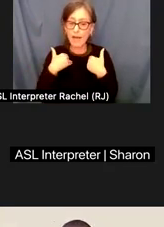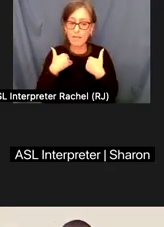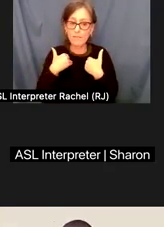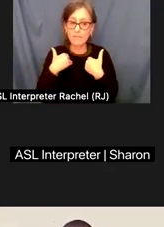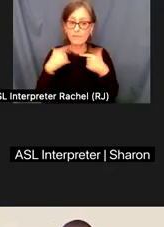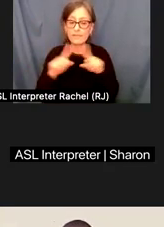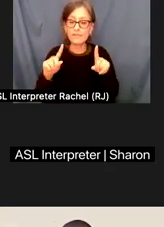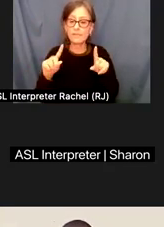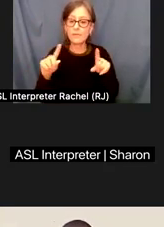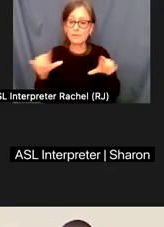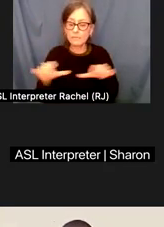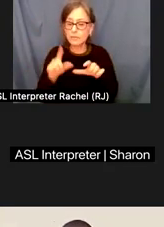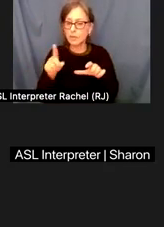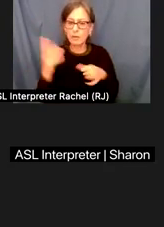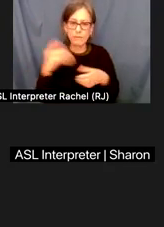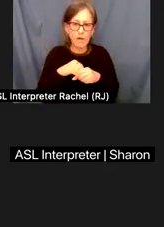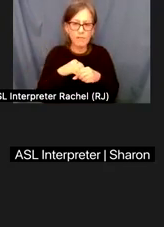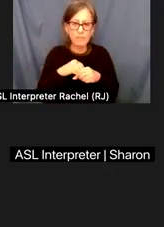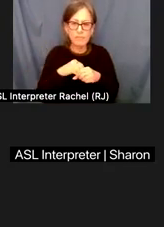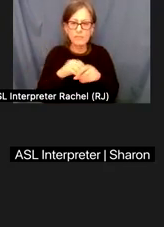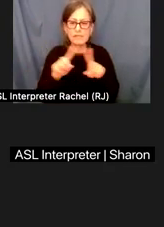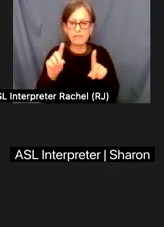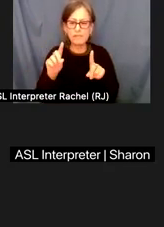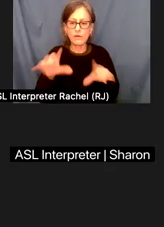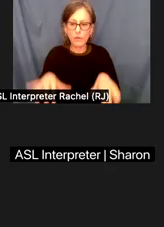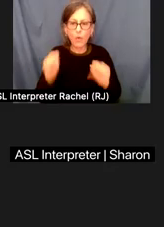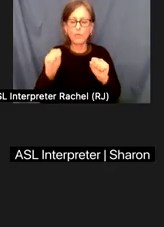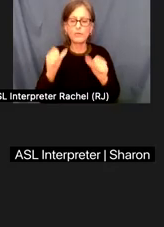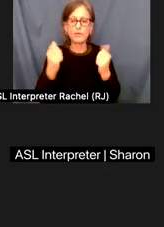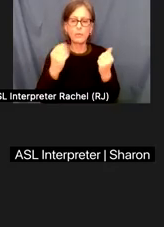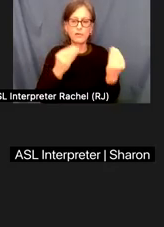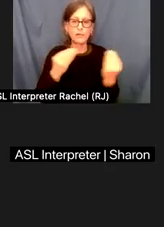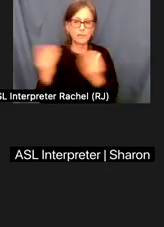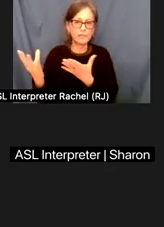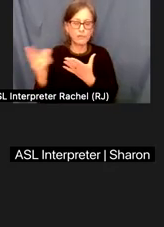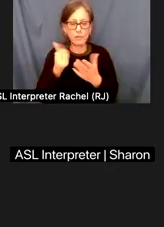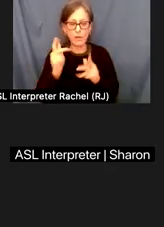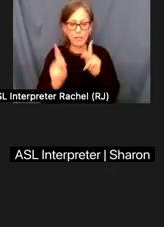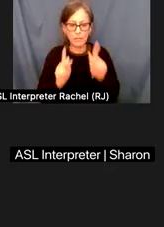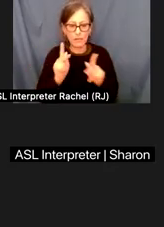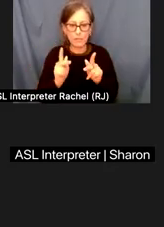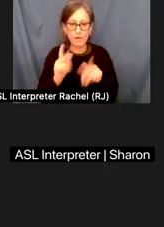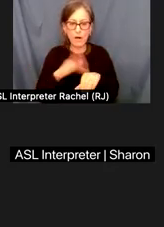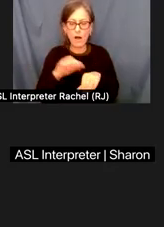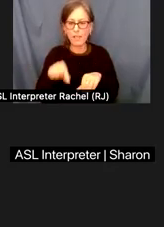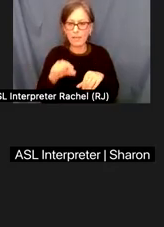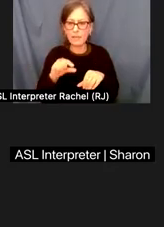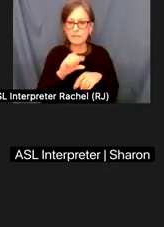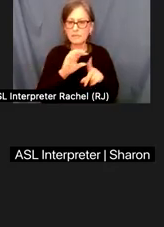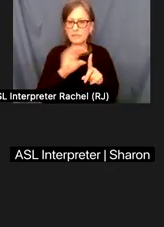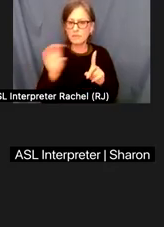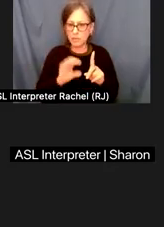that you're part of or organizing that you'd like to share with others on the call today. That will be following this